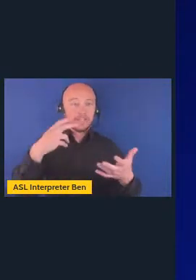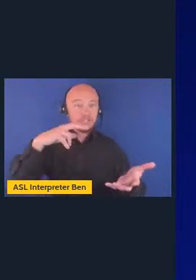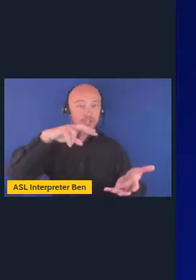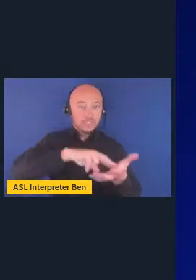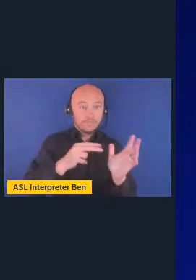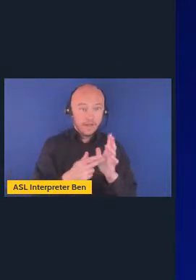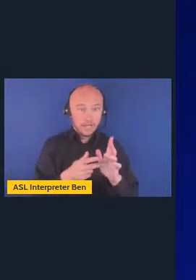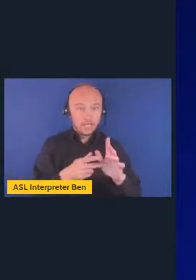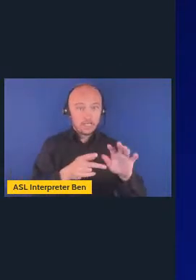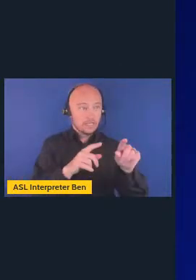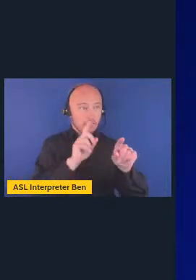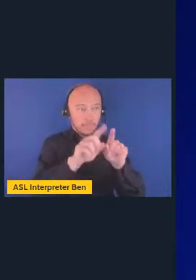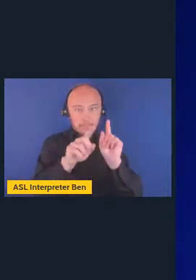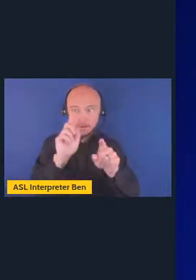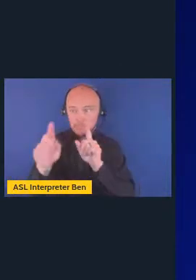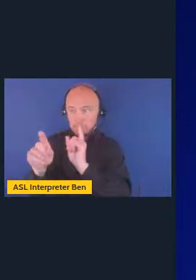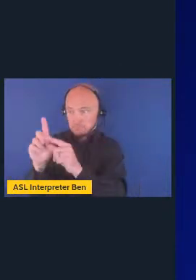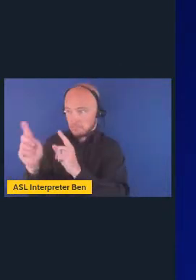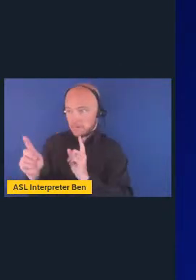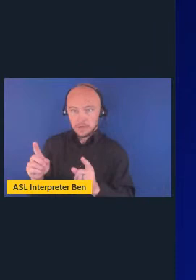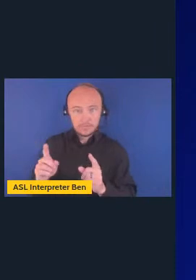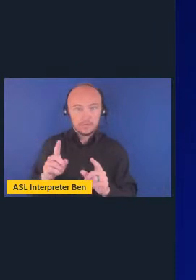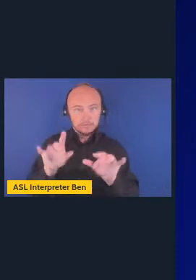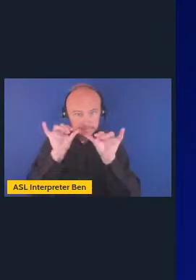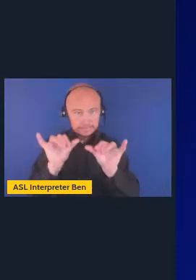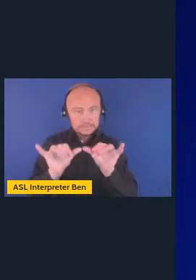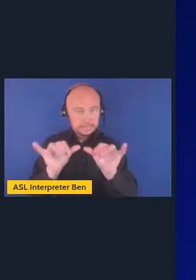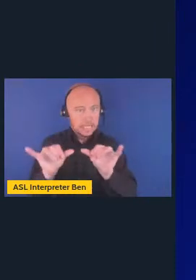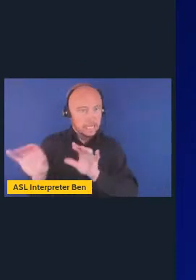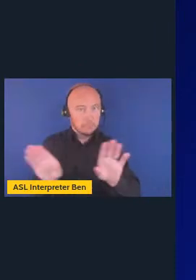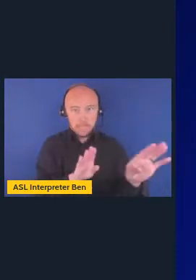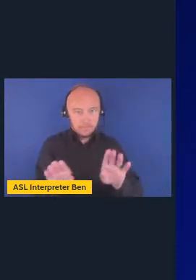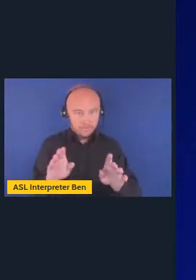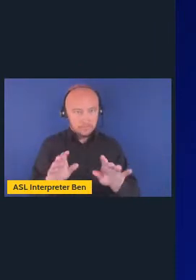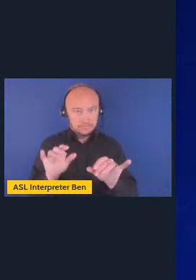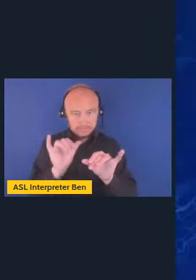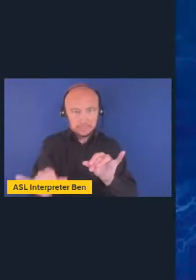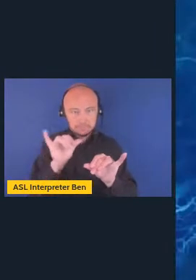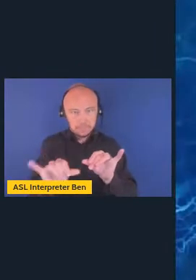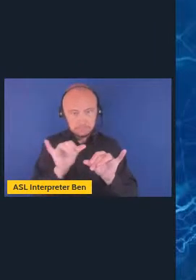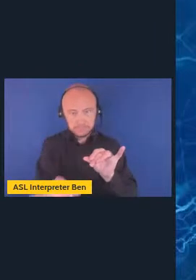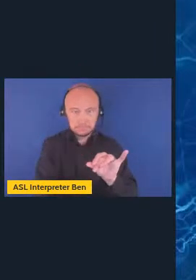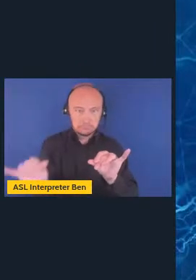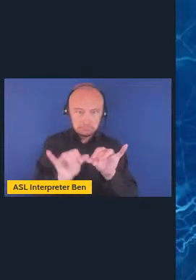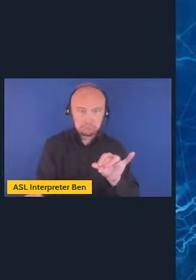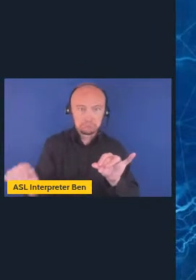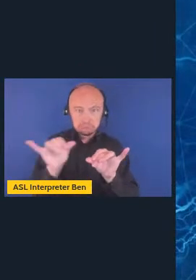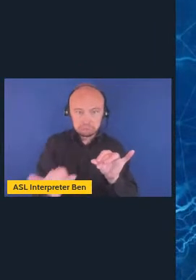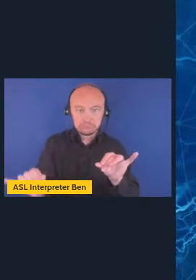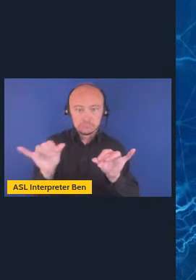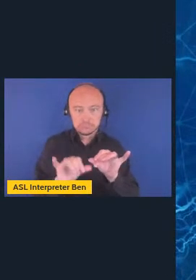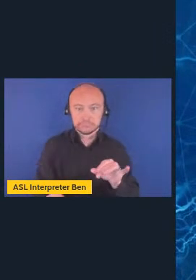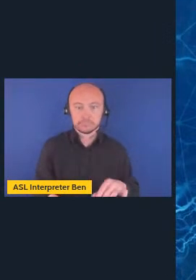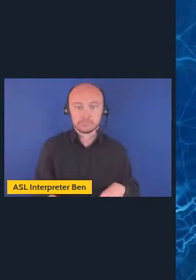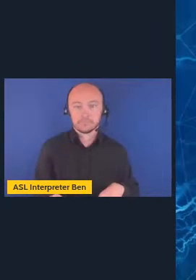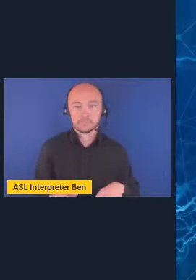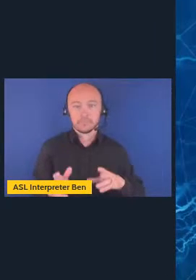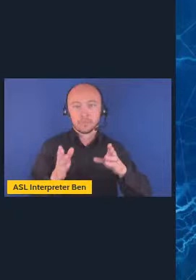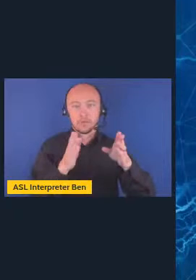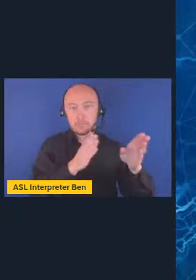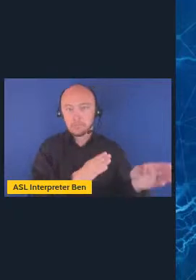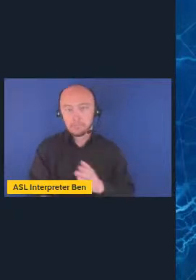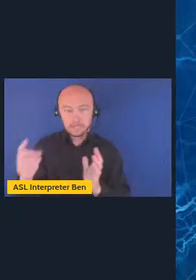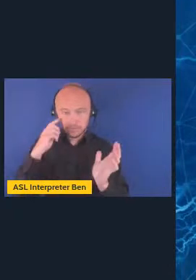that pattern, you can guarantee the same behaviour is going to be experienced. Pattern recognition and inductive thinking